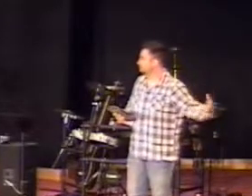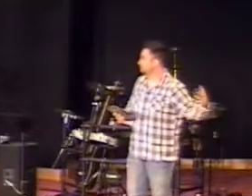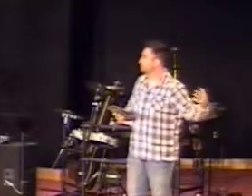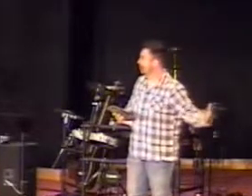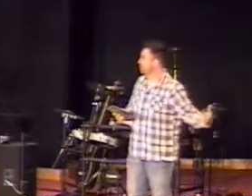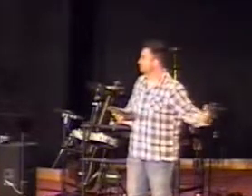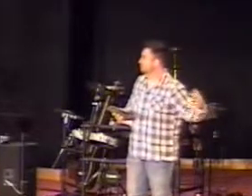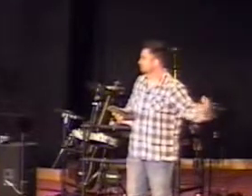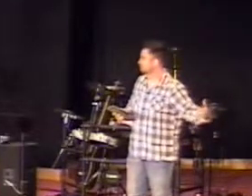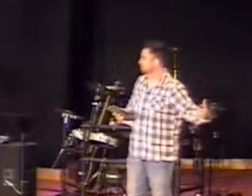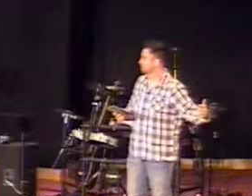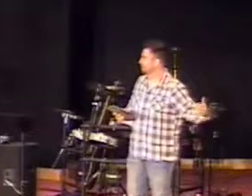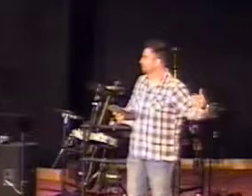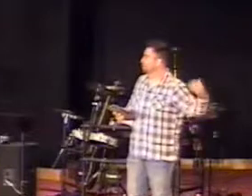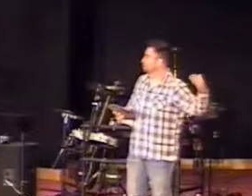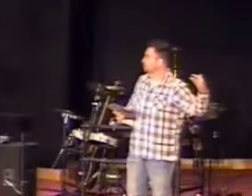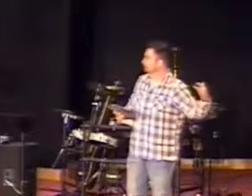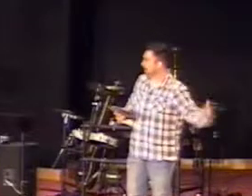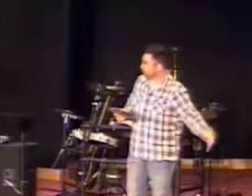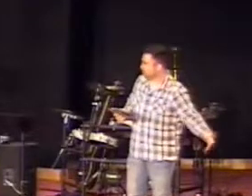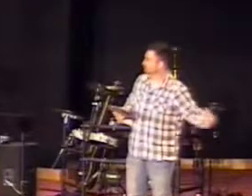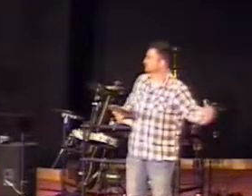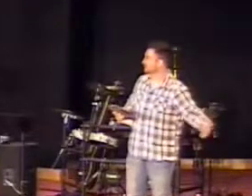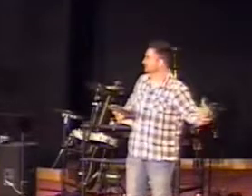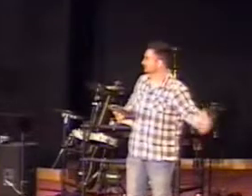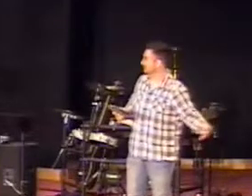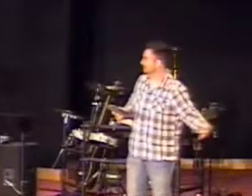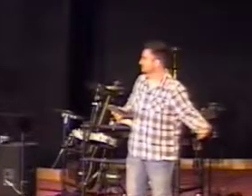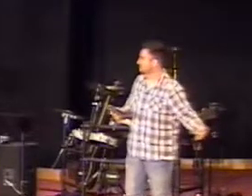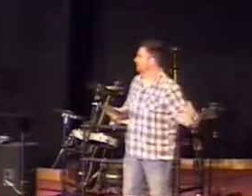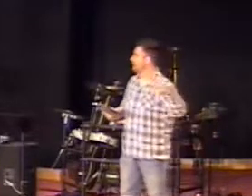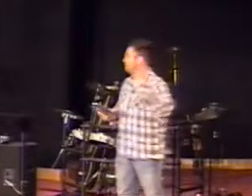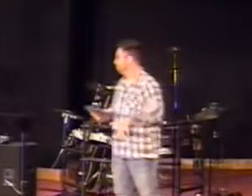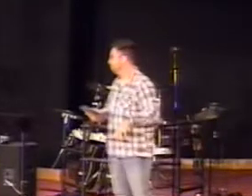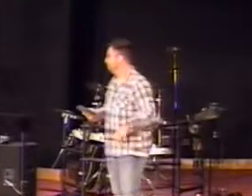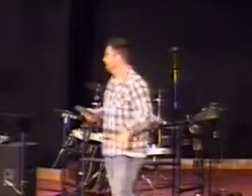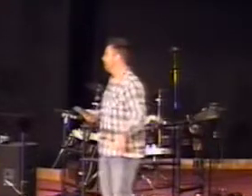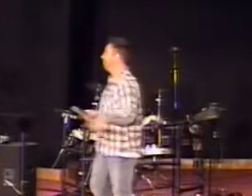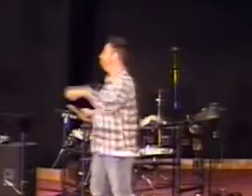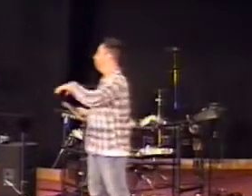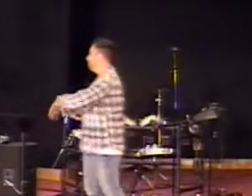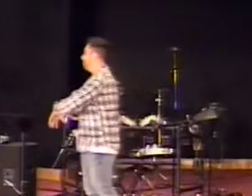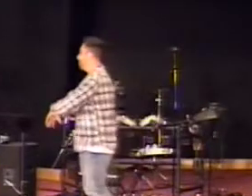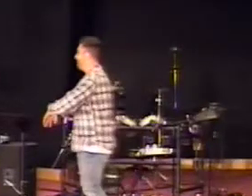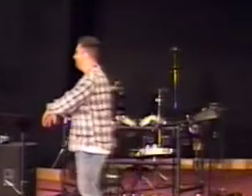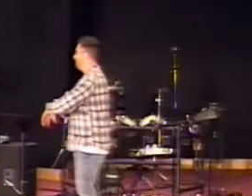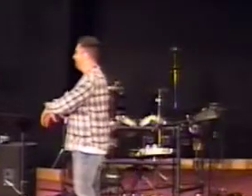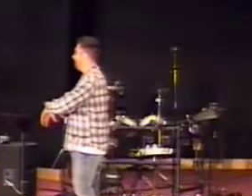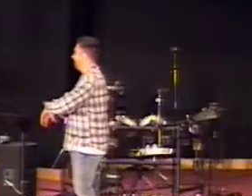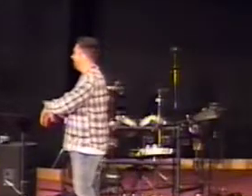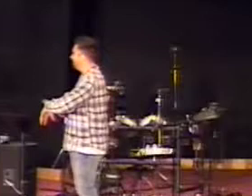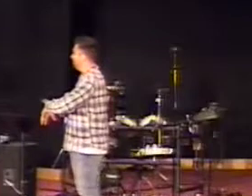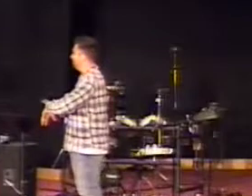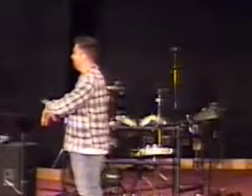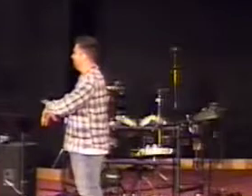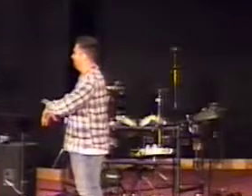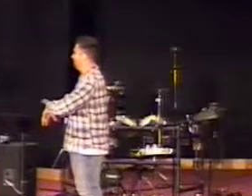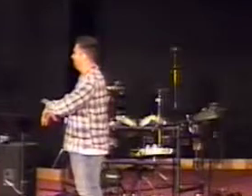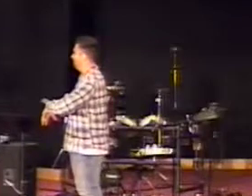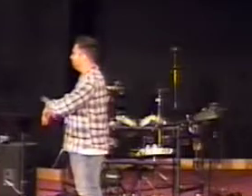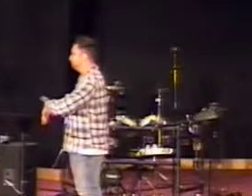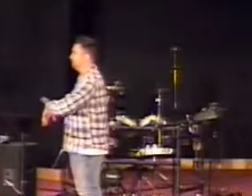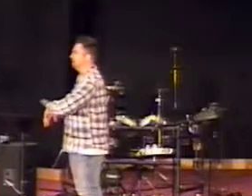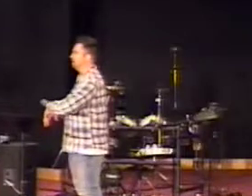I mean, can you imagine a Christian who practiced these mistakes, became a Christian, and then willfully practiced them again? I mean, that's